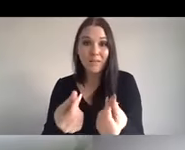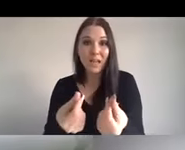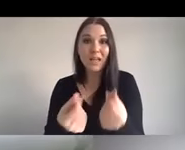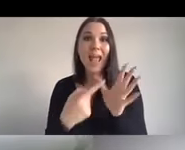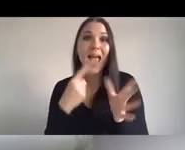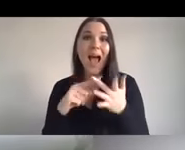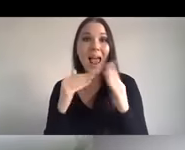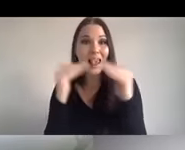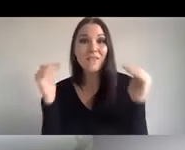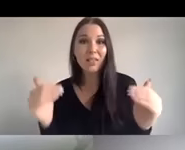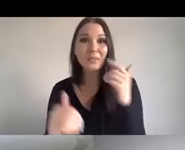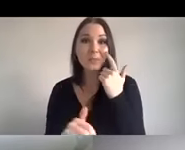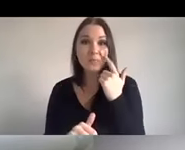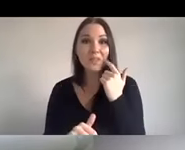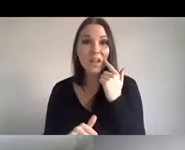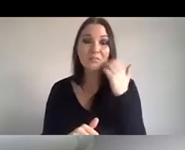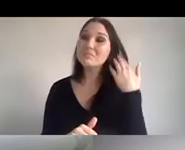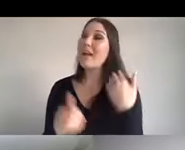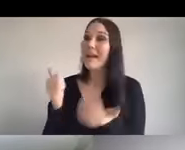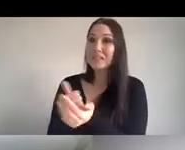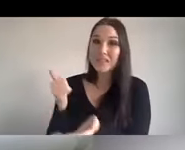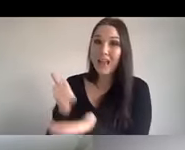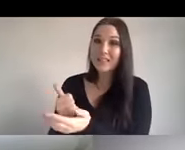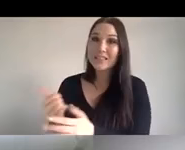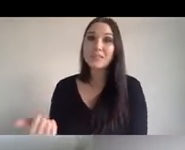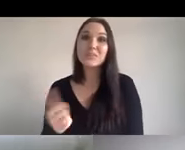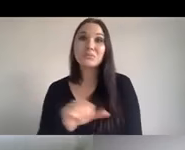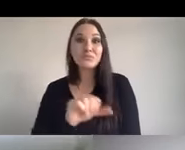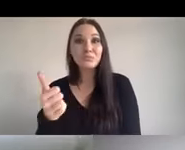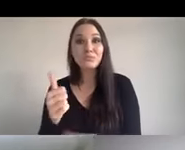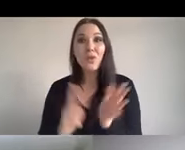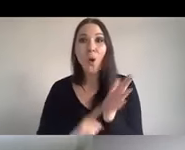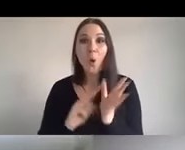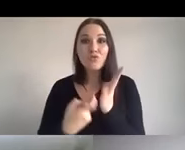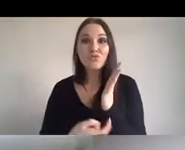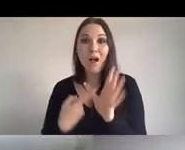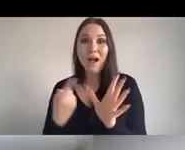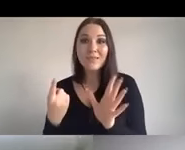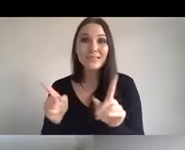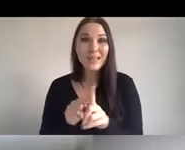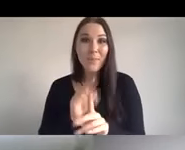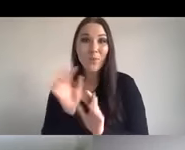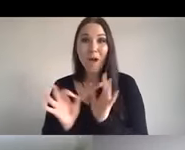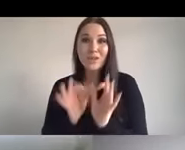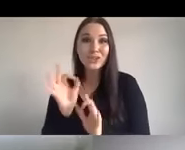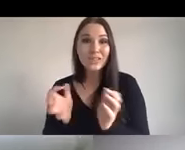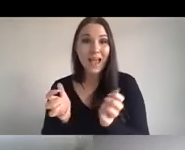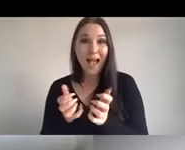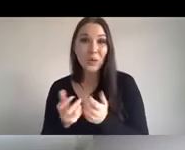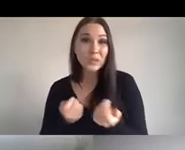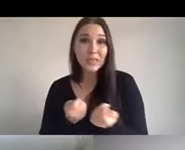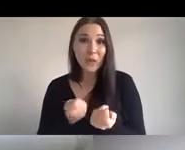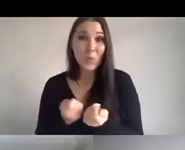level. Excellent. Laura, if we go to you, the same question: how are you dealing with similar